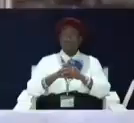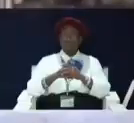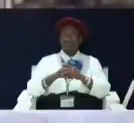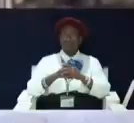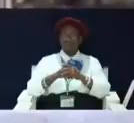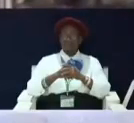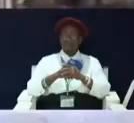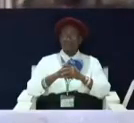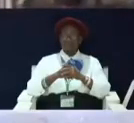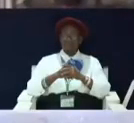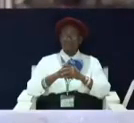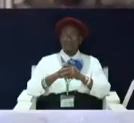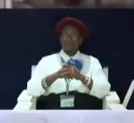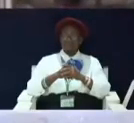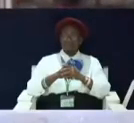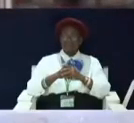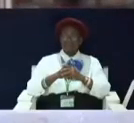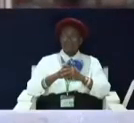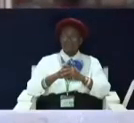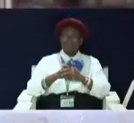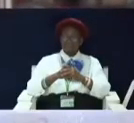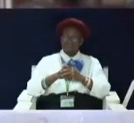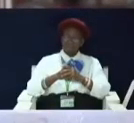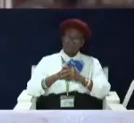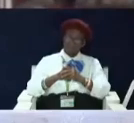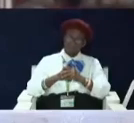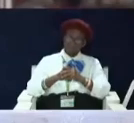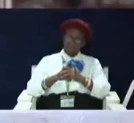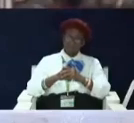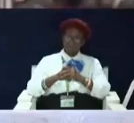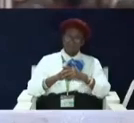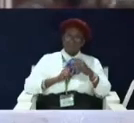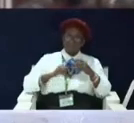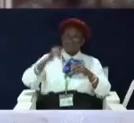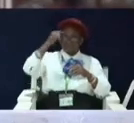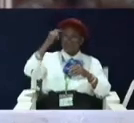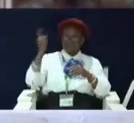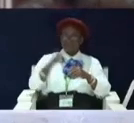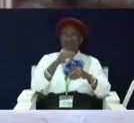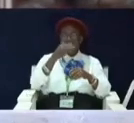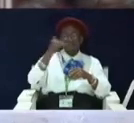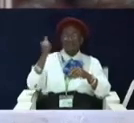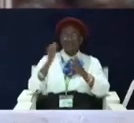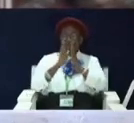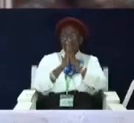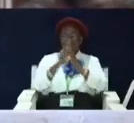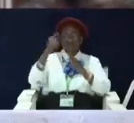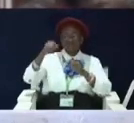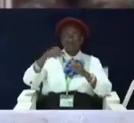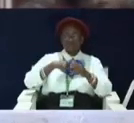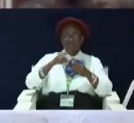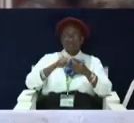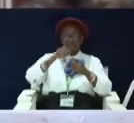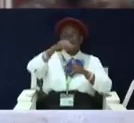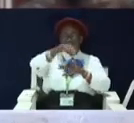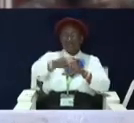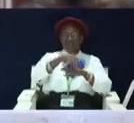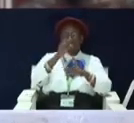All right. I think you better pray for me tonight too. Because